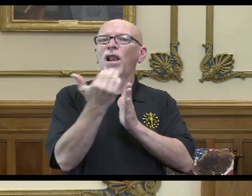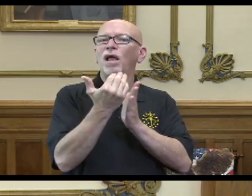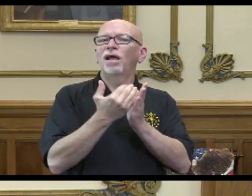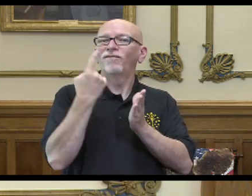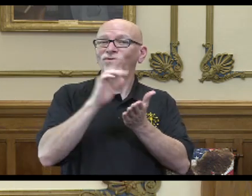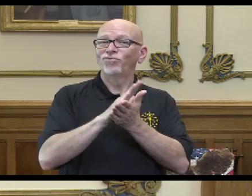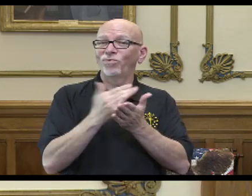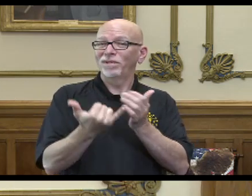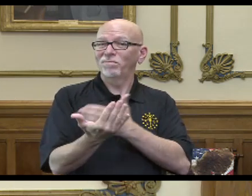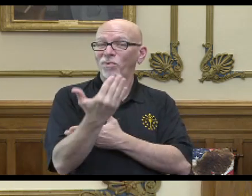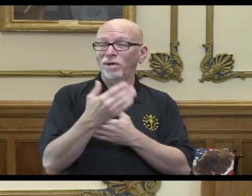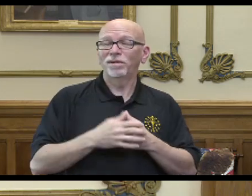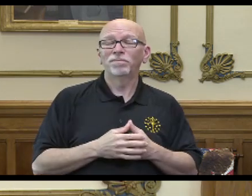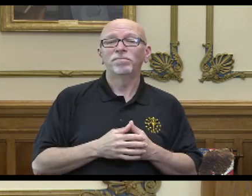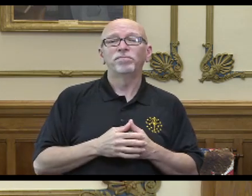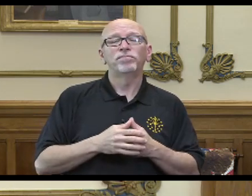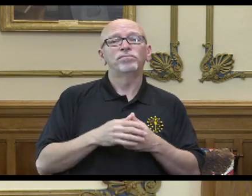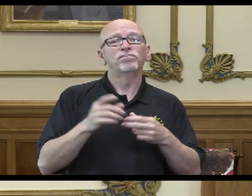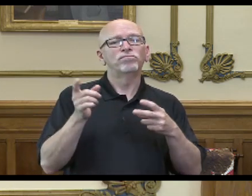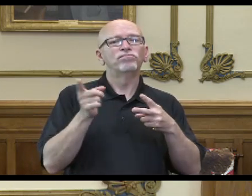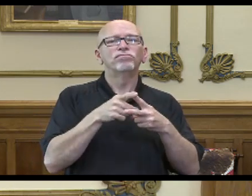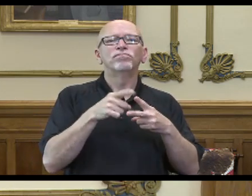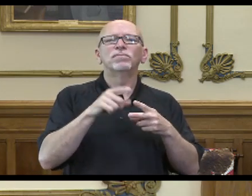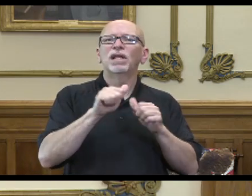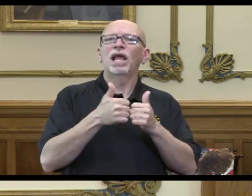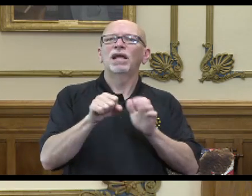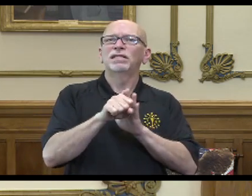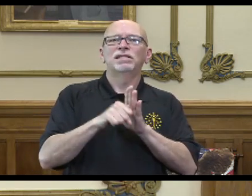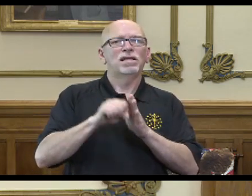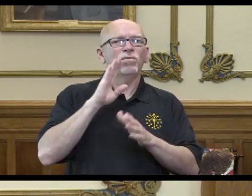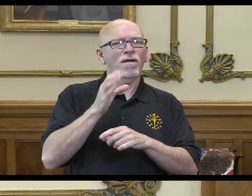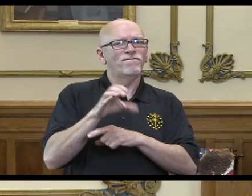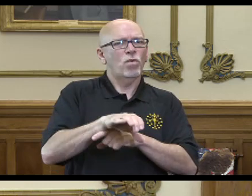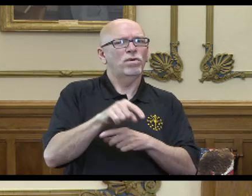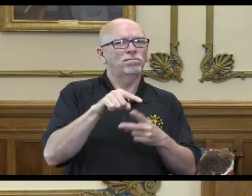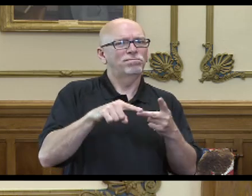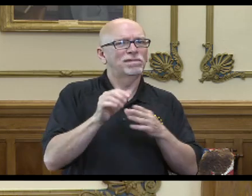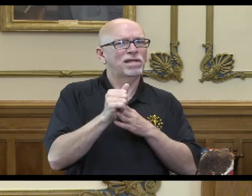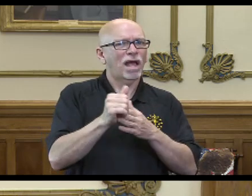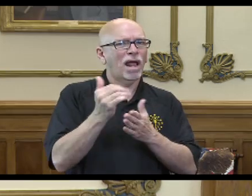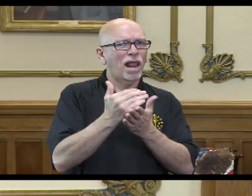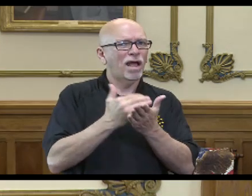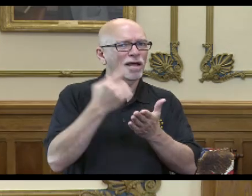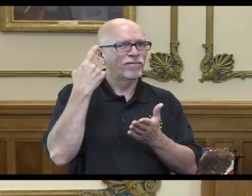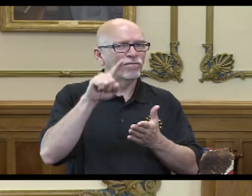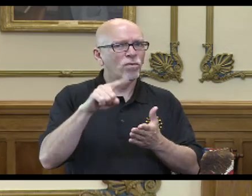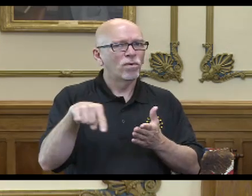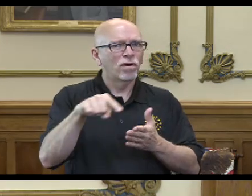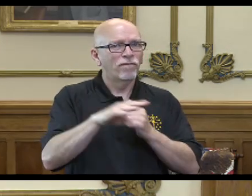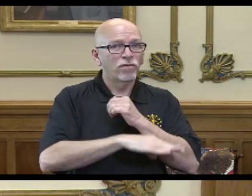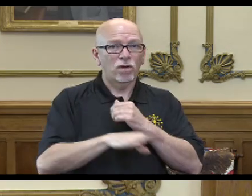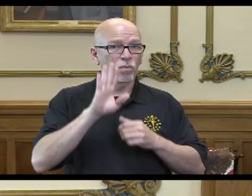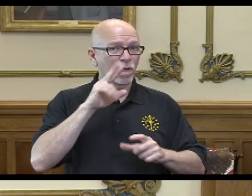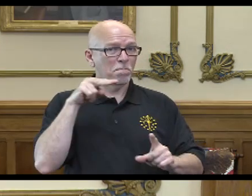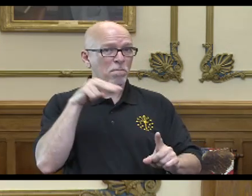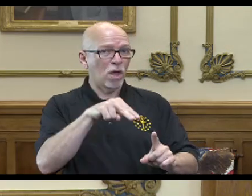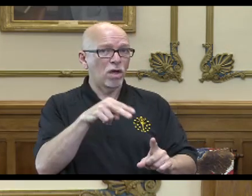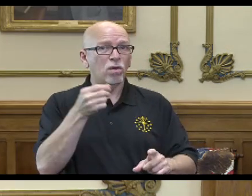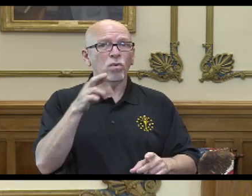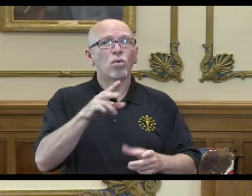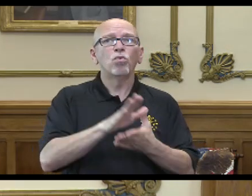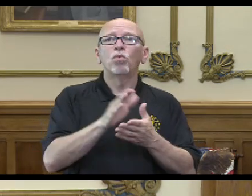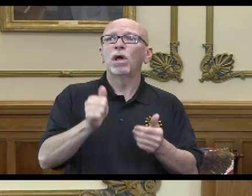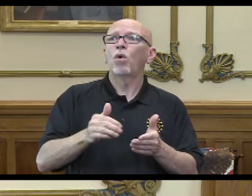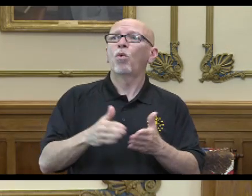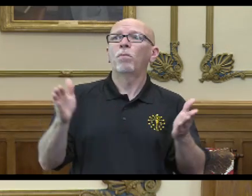morning. First, how will the state enforce some of these guidelines for schools in the fall? Will they be monitored, or could a school